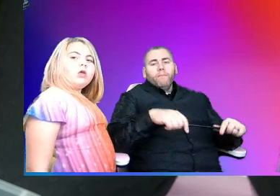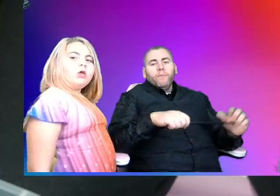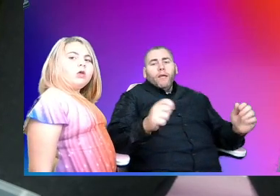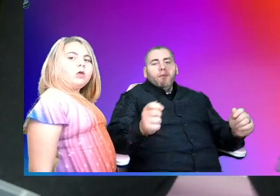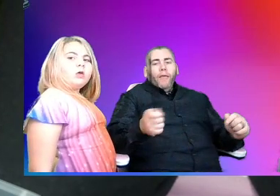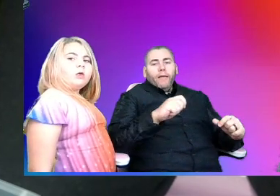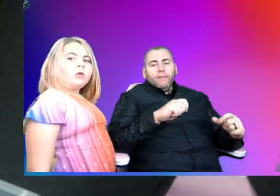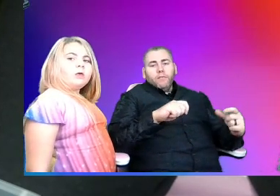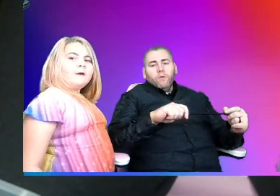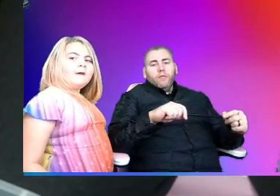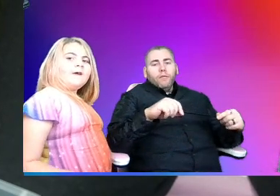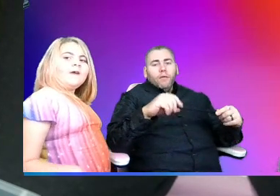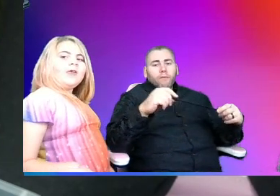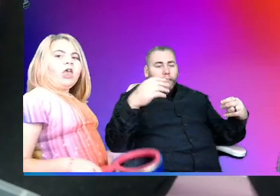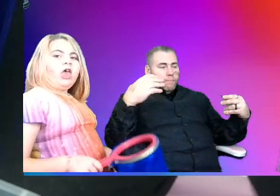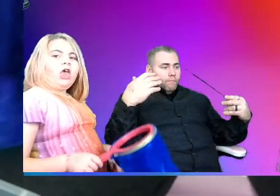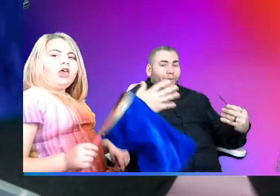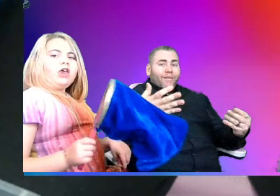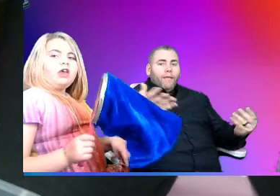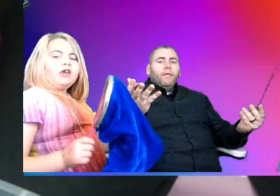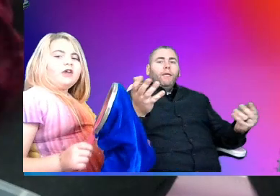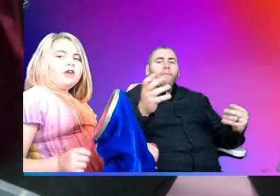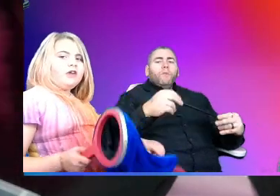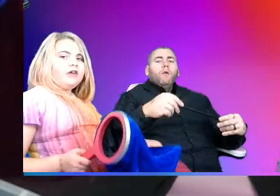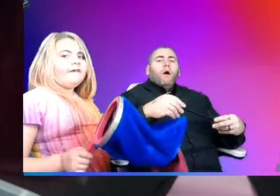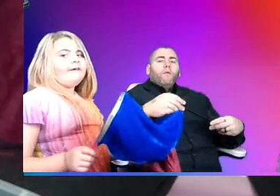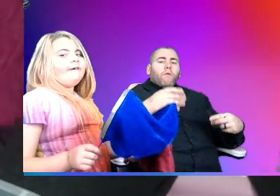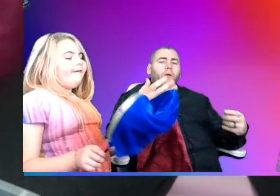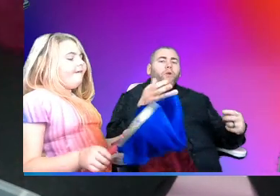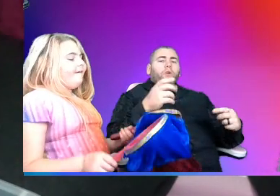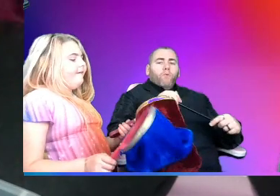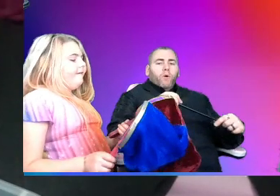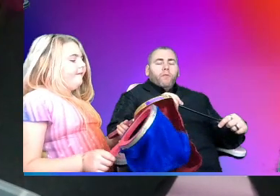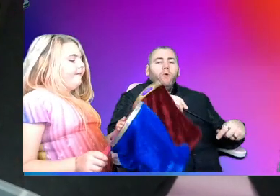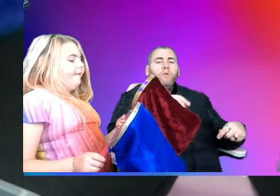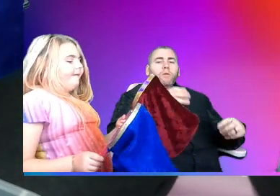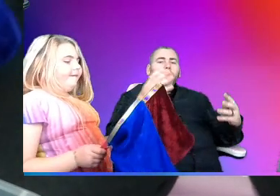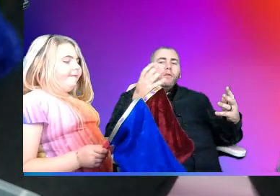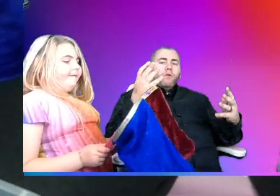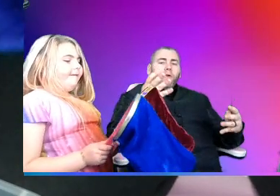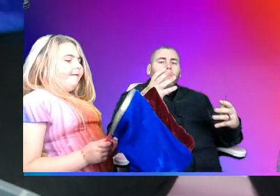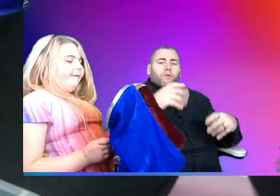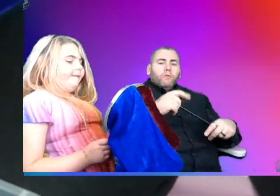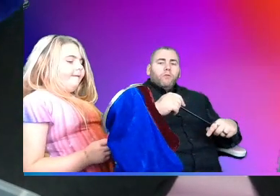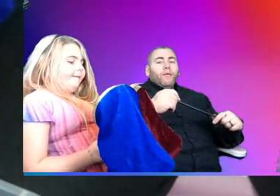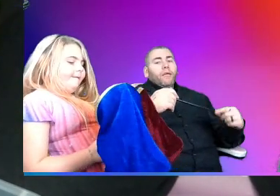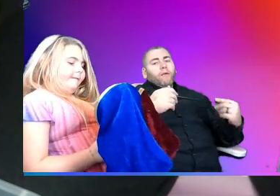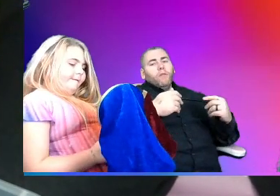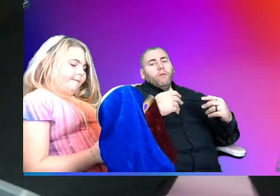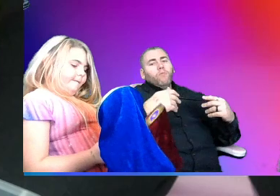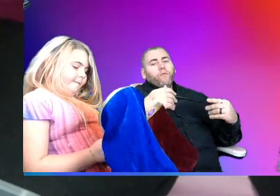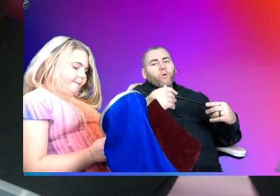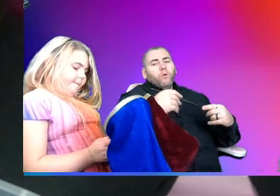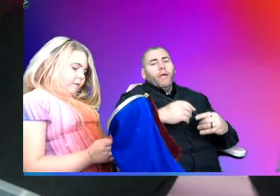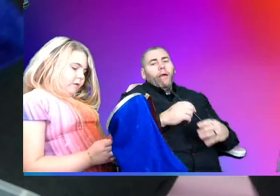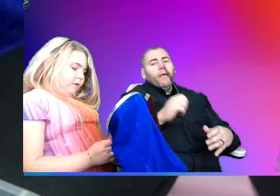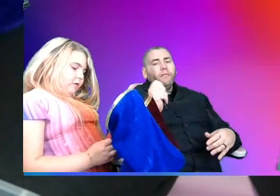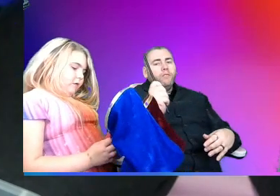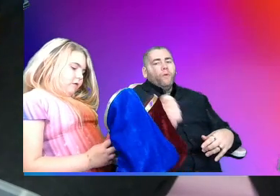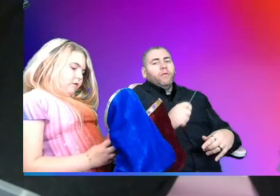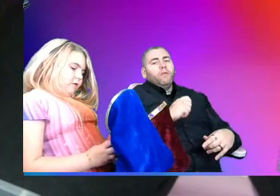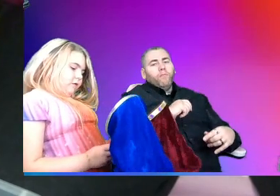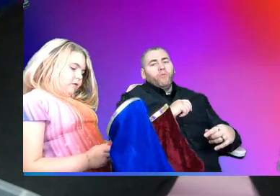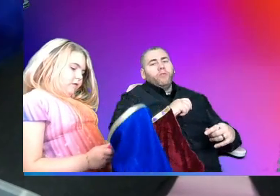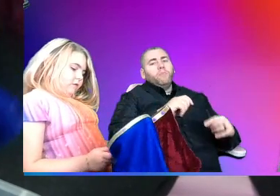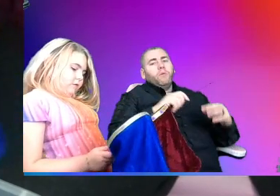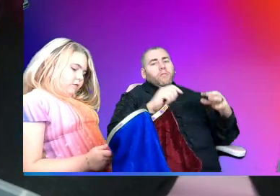away. And that is only the beginning of a bigger giveaway that we're going to be doing in November. So we can't really move forward with that until